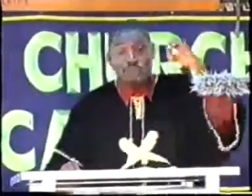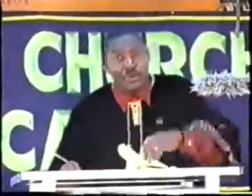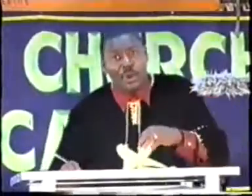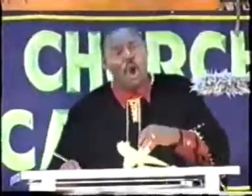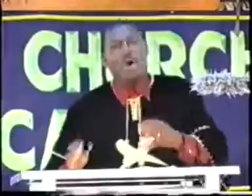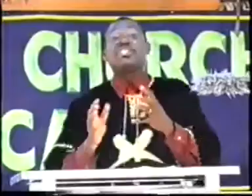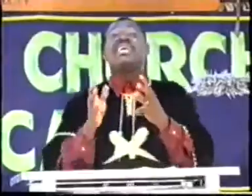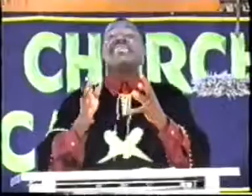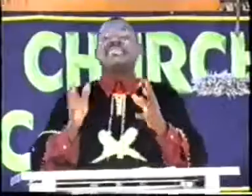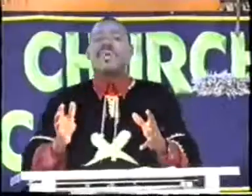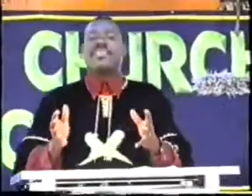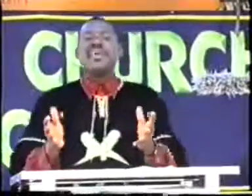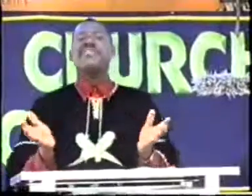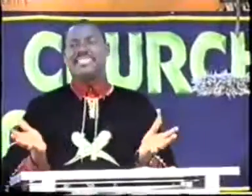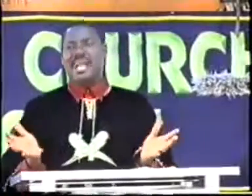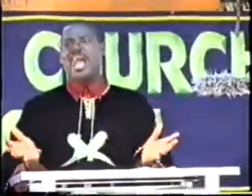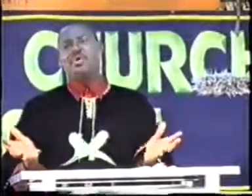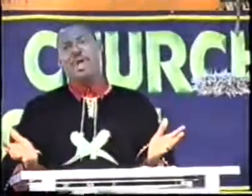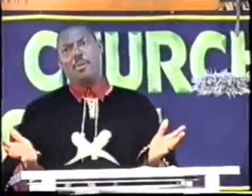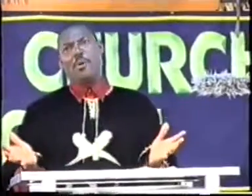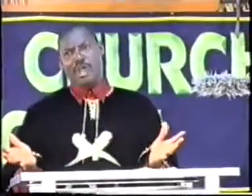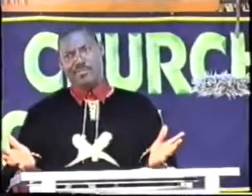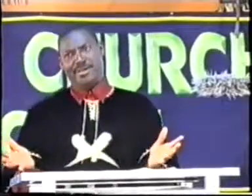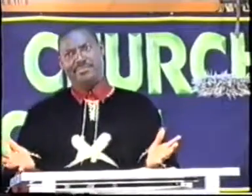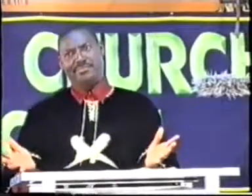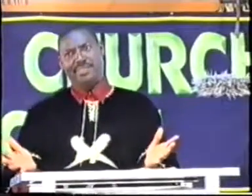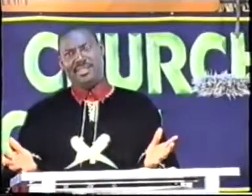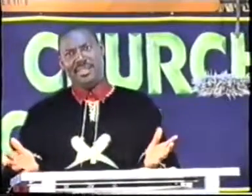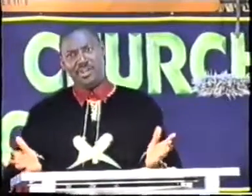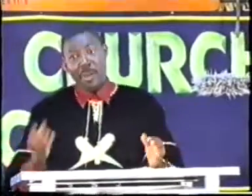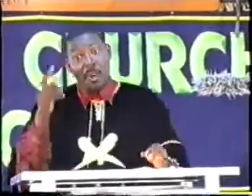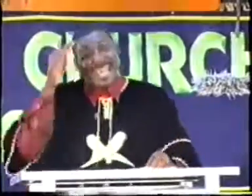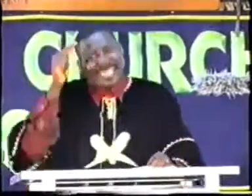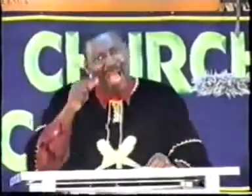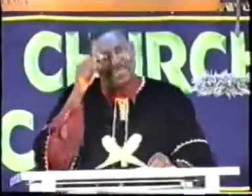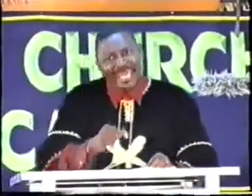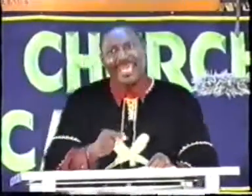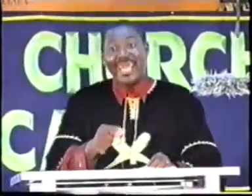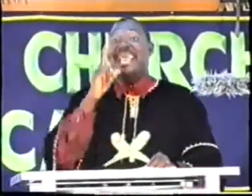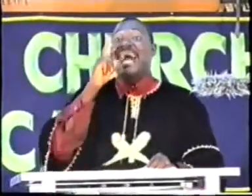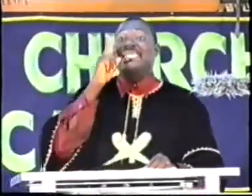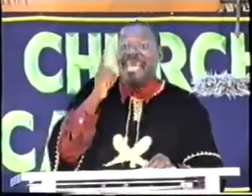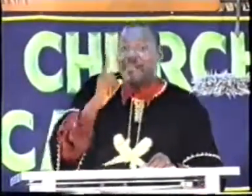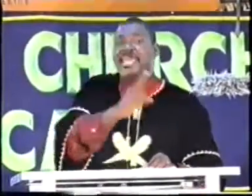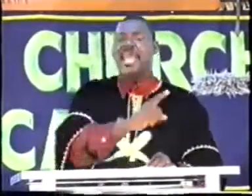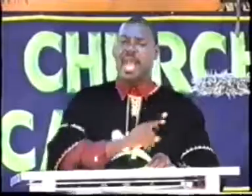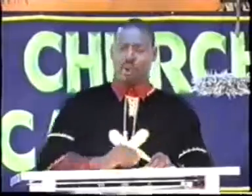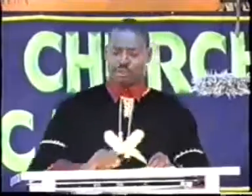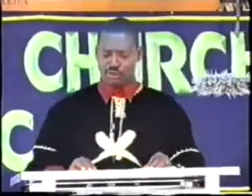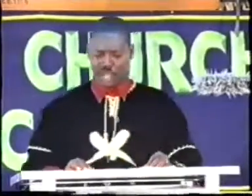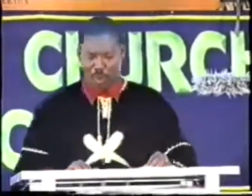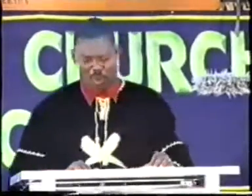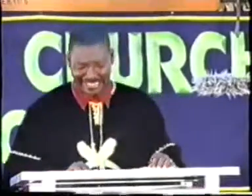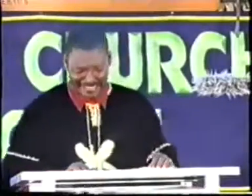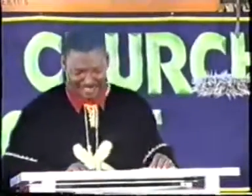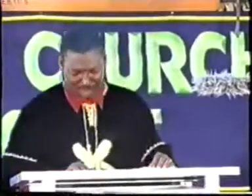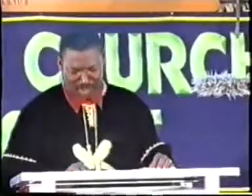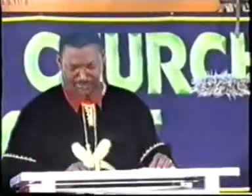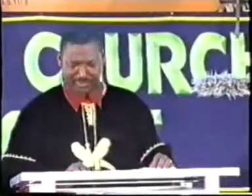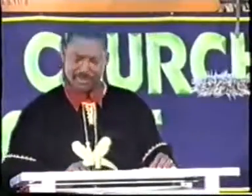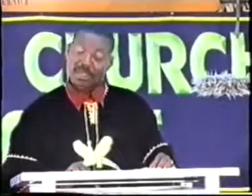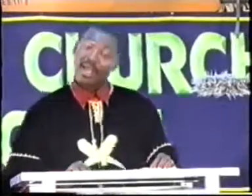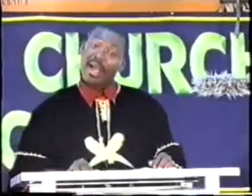Christo Sumano, or try and say, you're basically and your uncle for a gumo. Never make I was said, and now Debbie, a Koso, or as I say